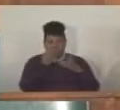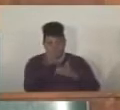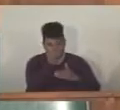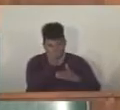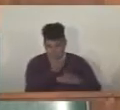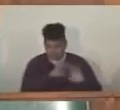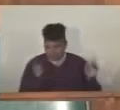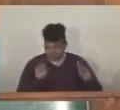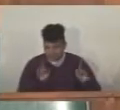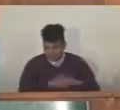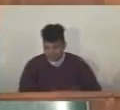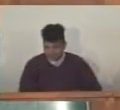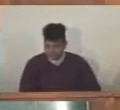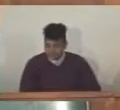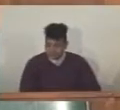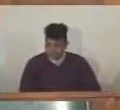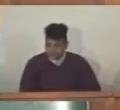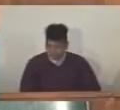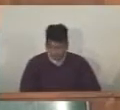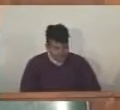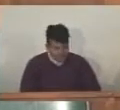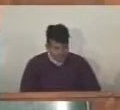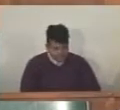The Emergency